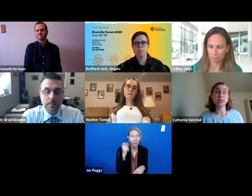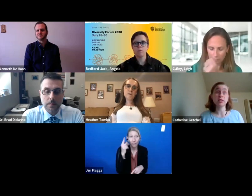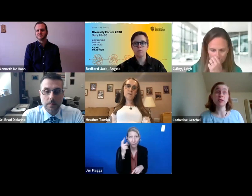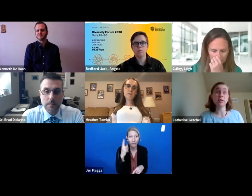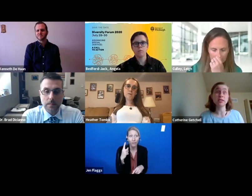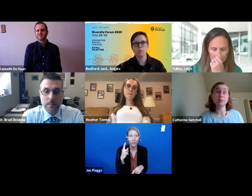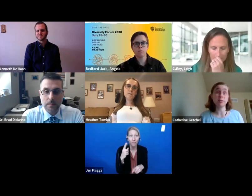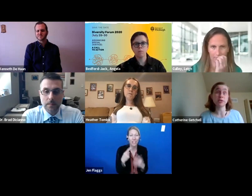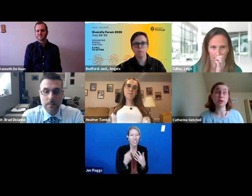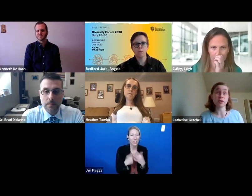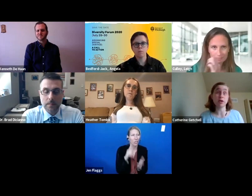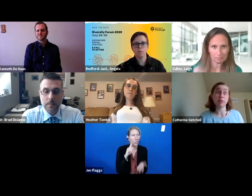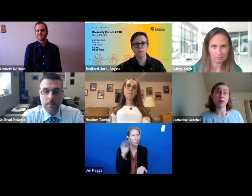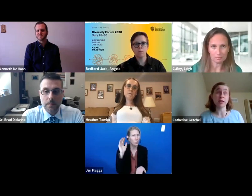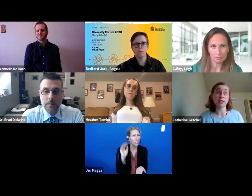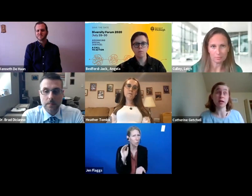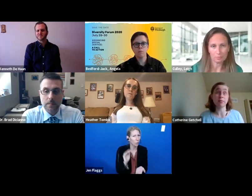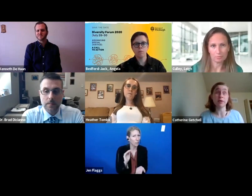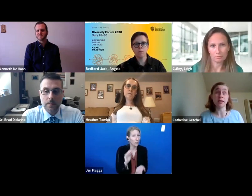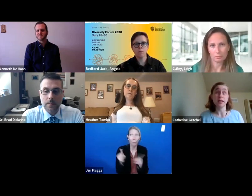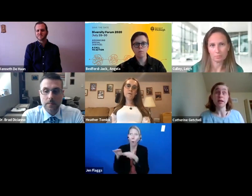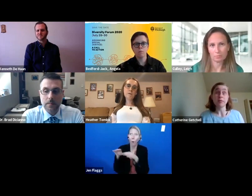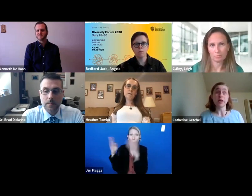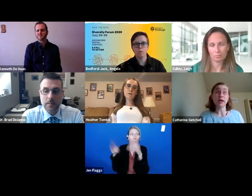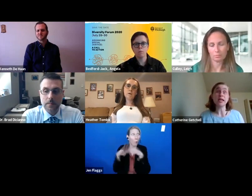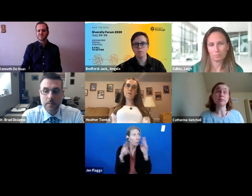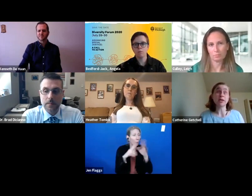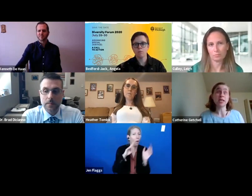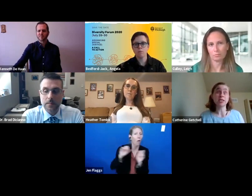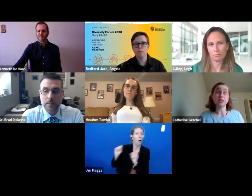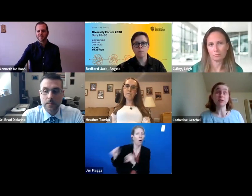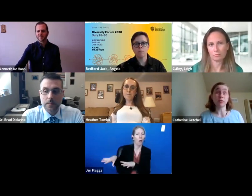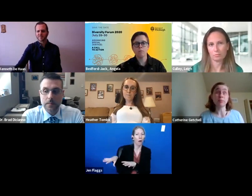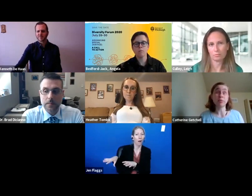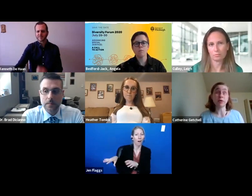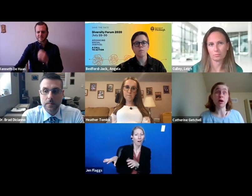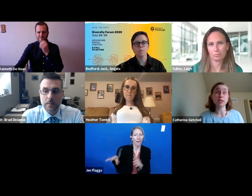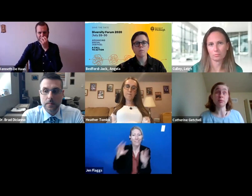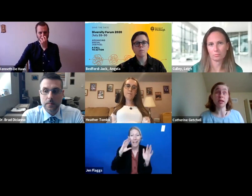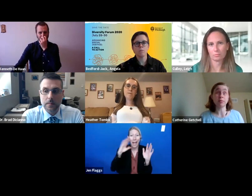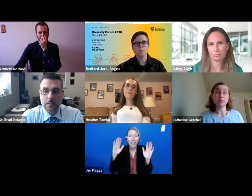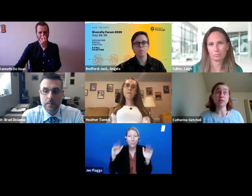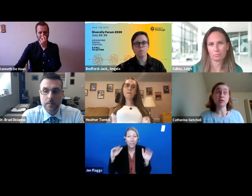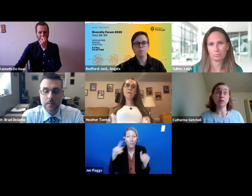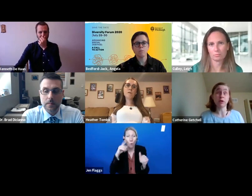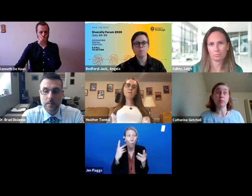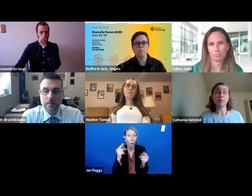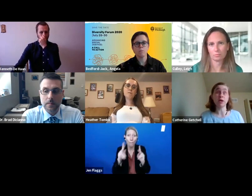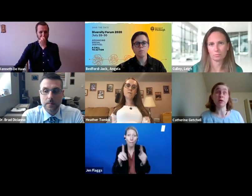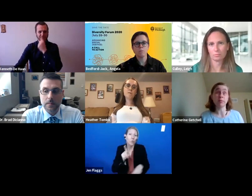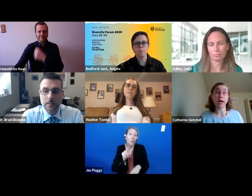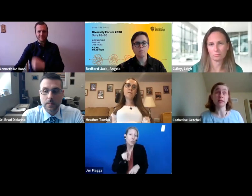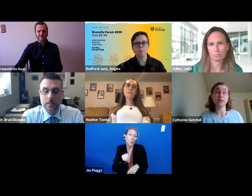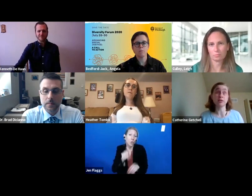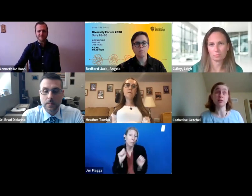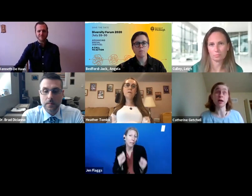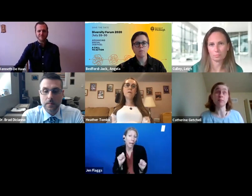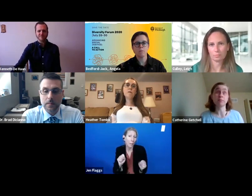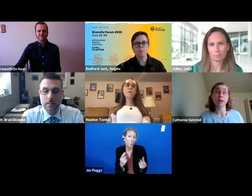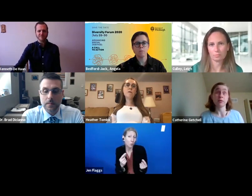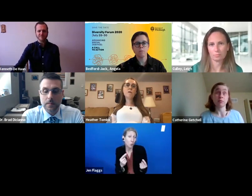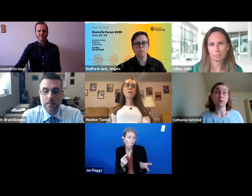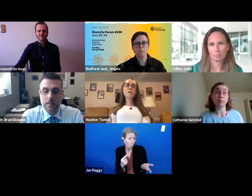maybe decrease a little bit as people start to open things up and the expectations for what people ought to be able to do or maybe going back